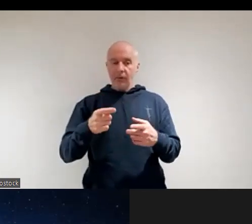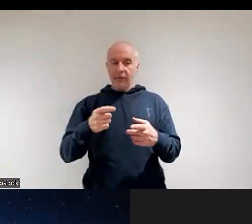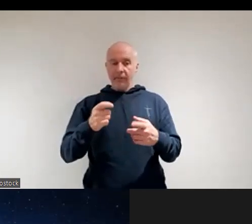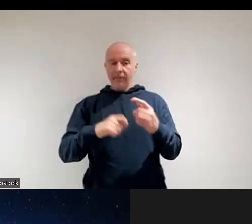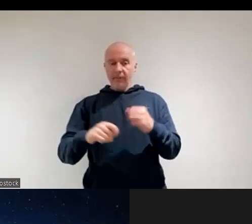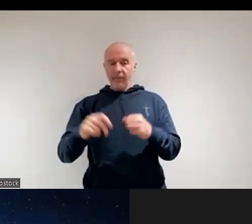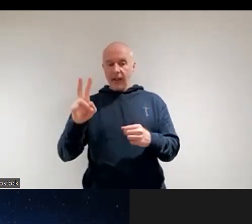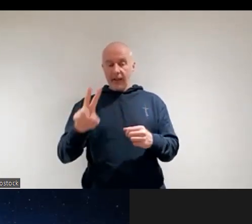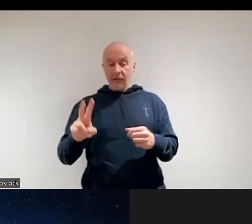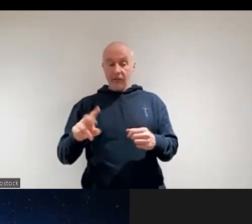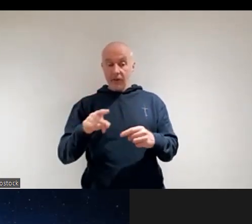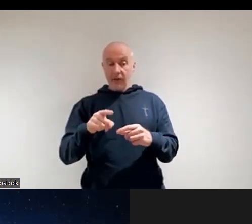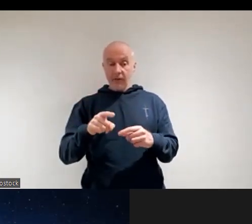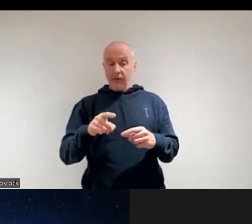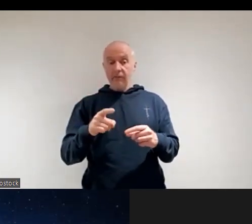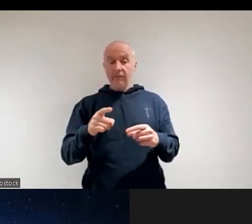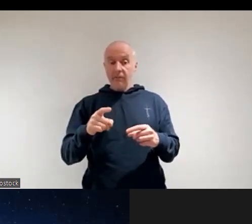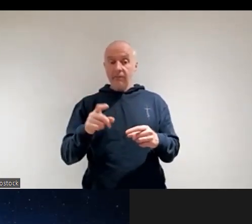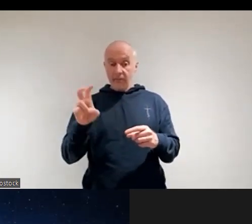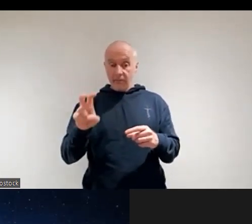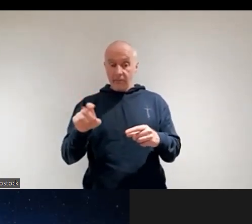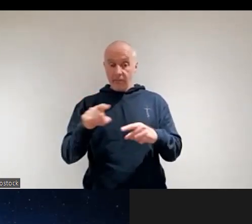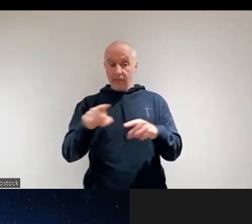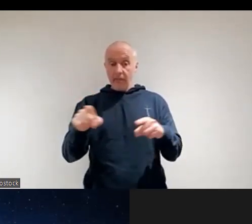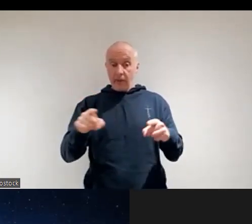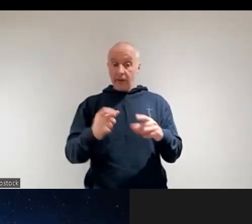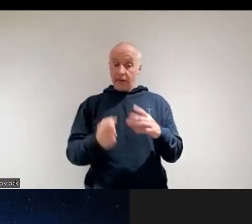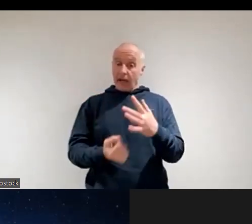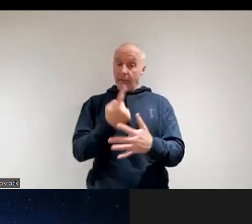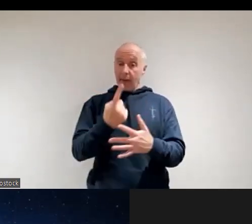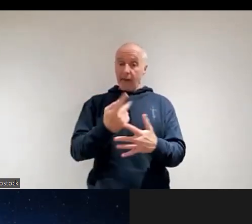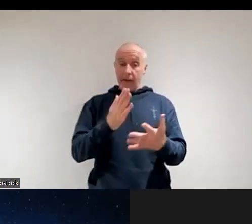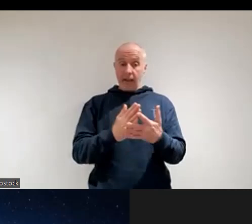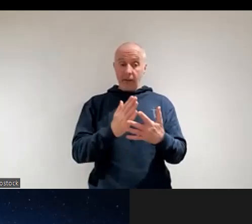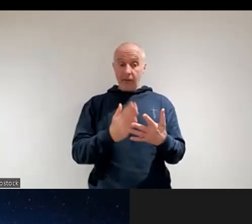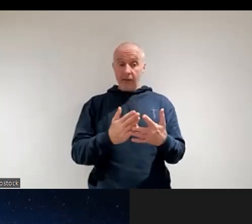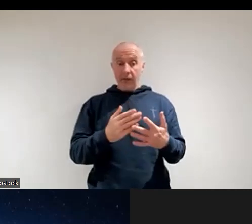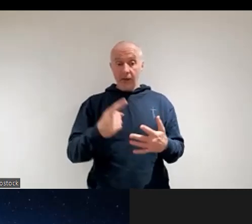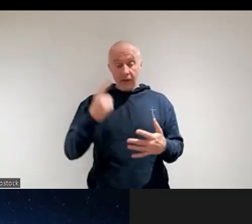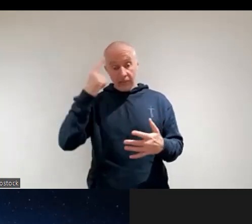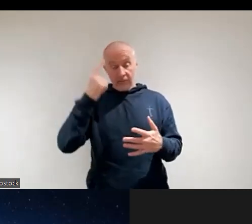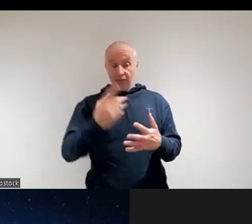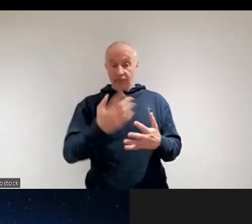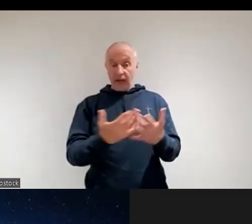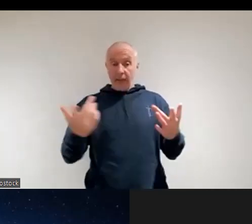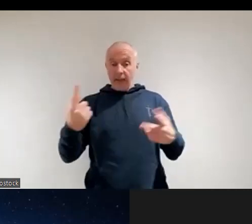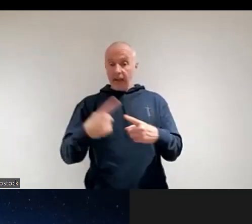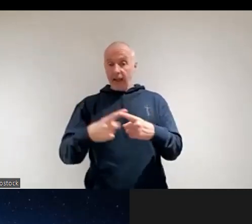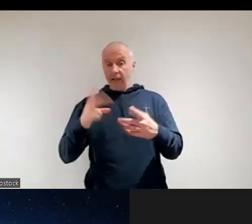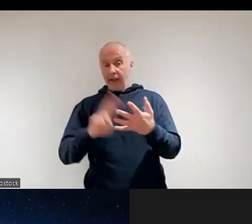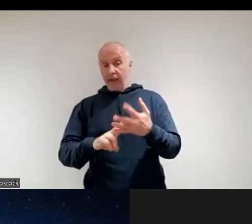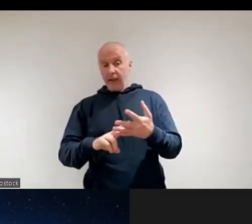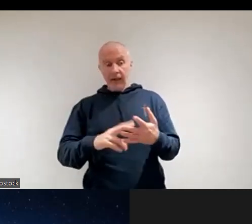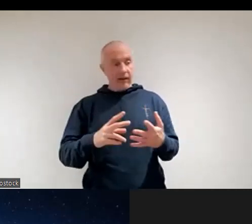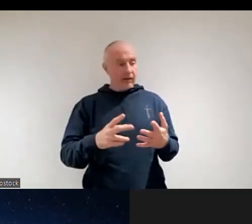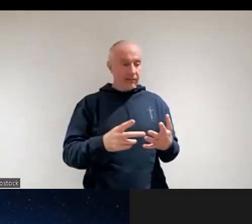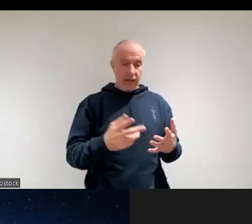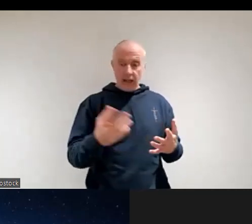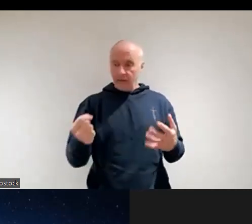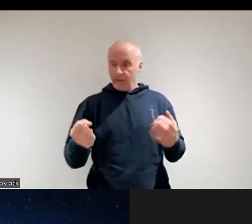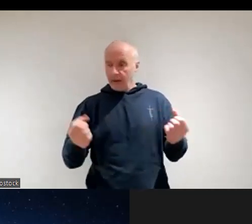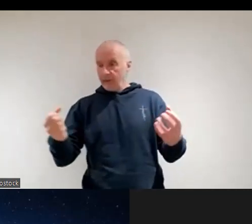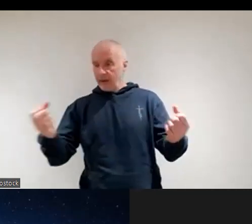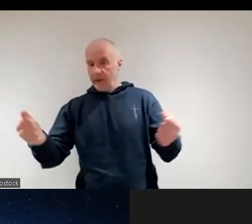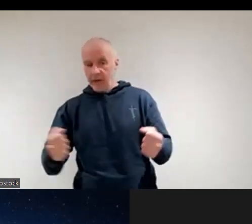happening, right? This is not something we just predicted. This is the fact. If you just look at how many EVs which are already out there compared to the cars using